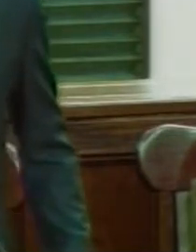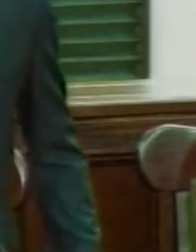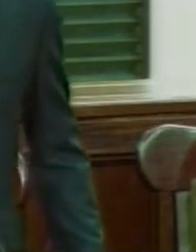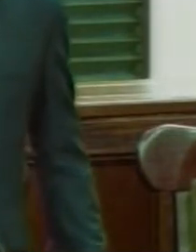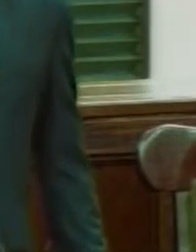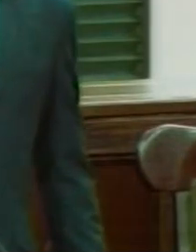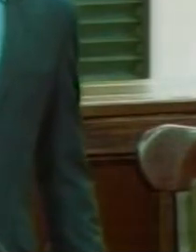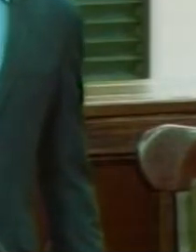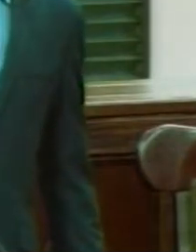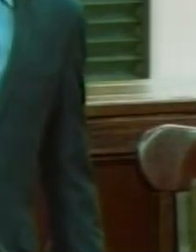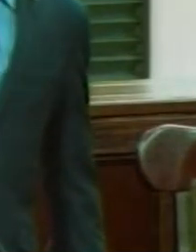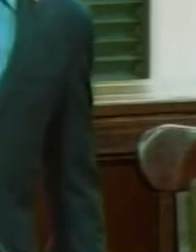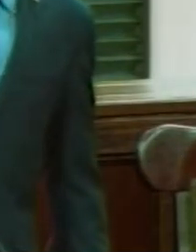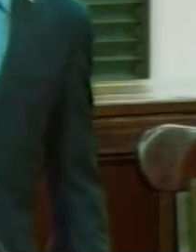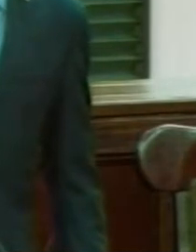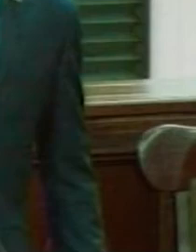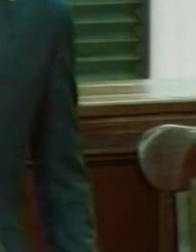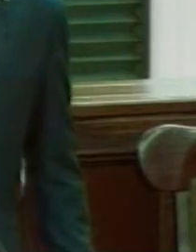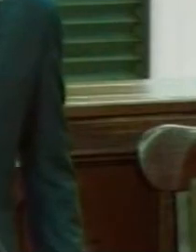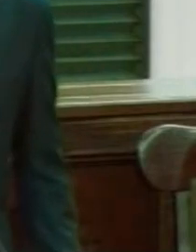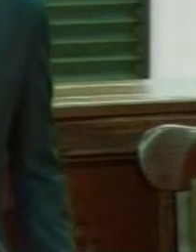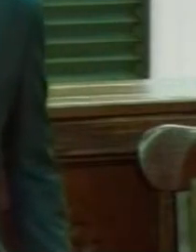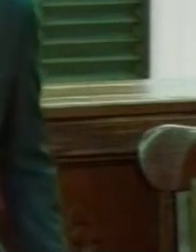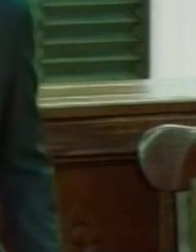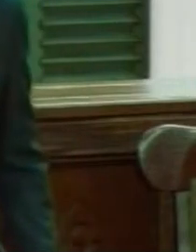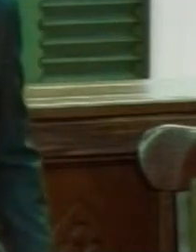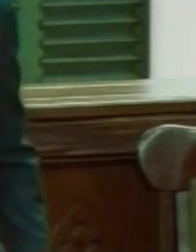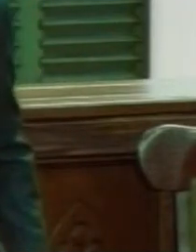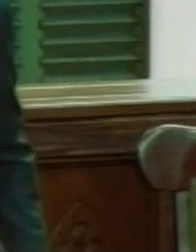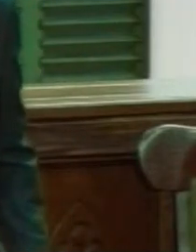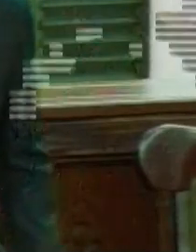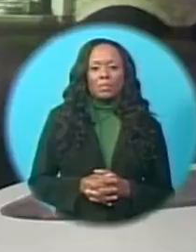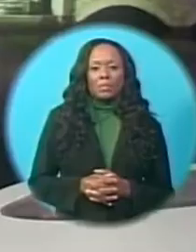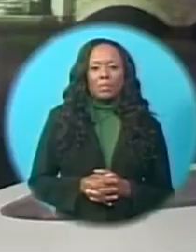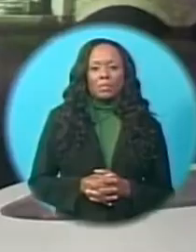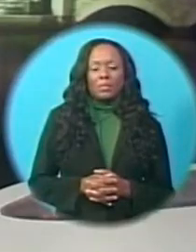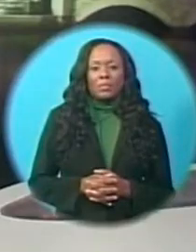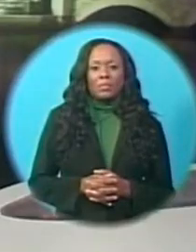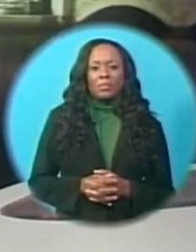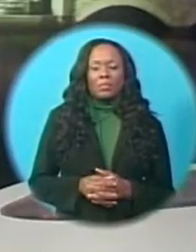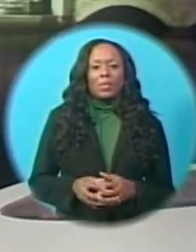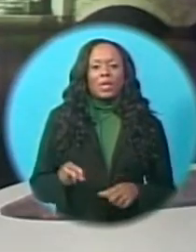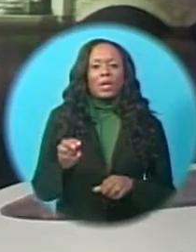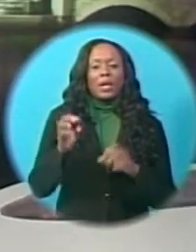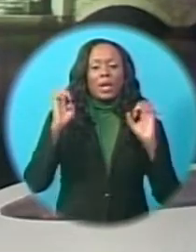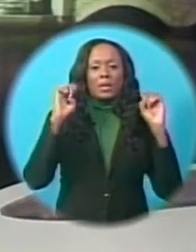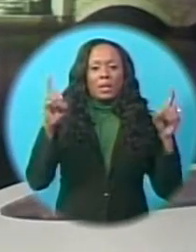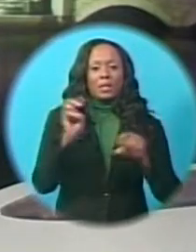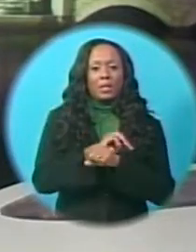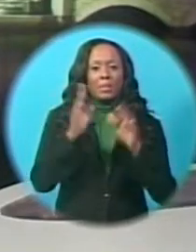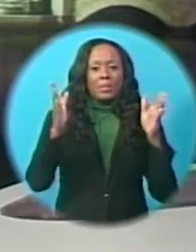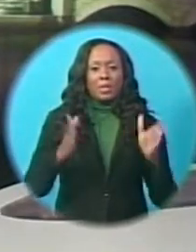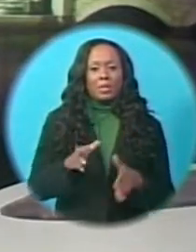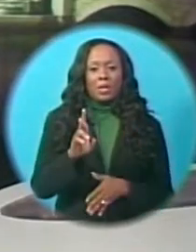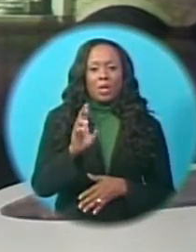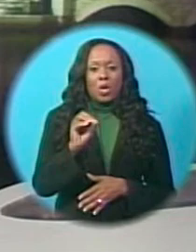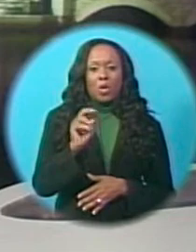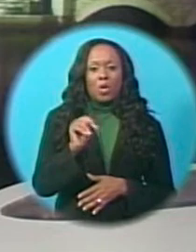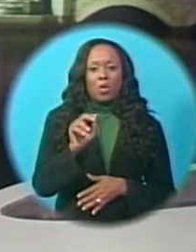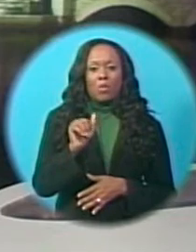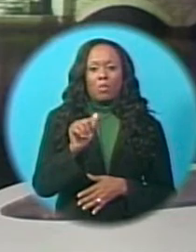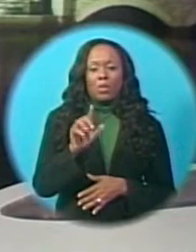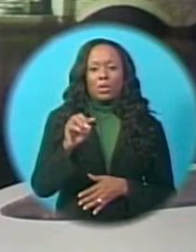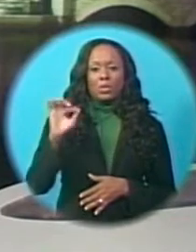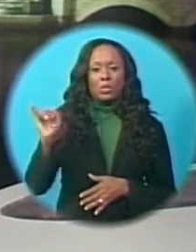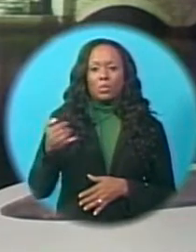which are required to assist them in realizing their full potential. Meantime, Education Minister Ronald Jones sought to